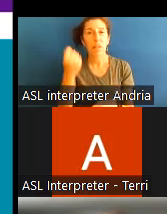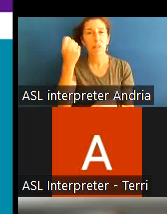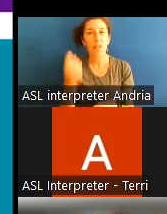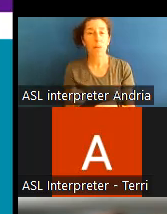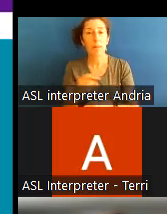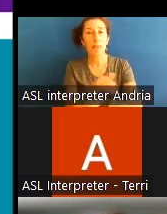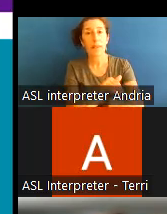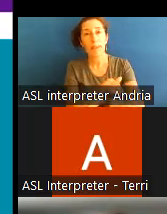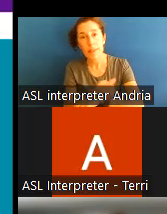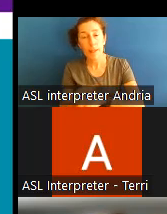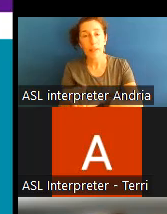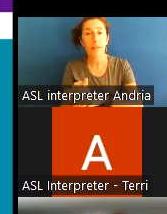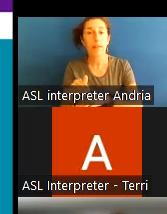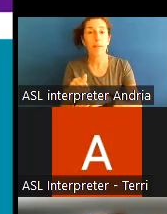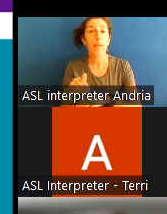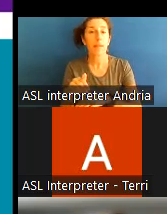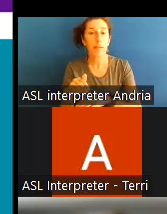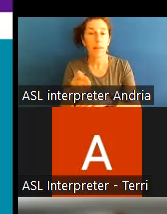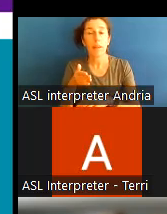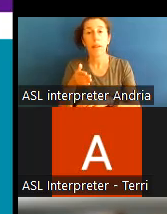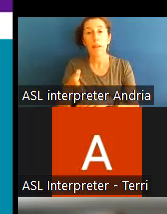with the boys. Okay.